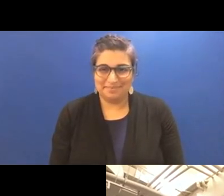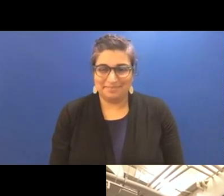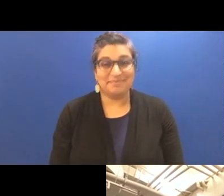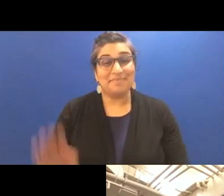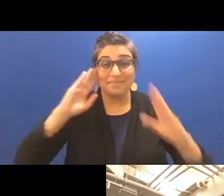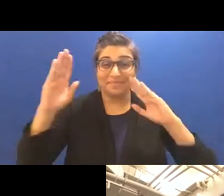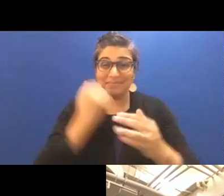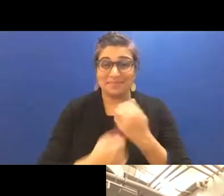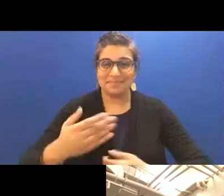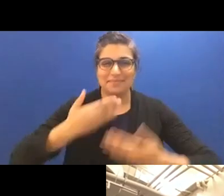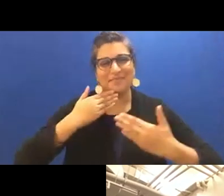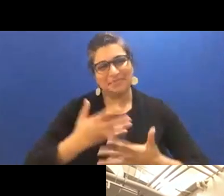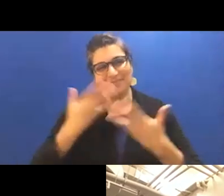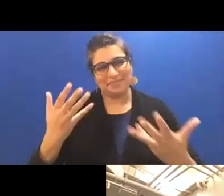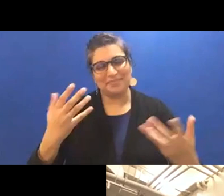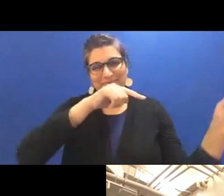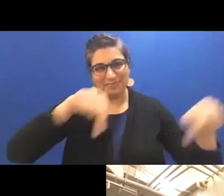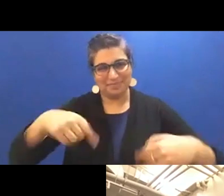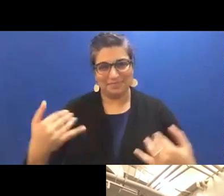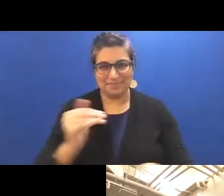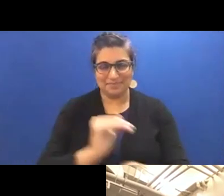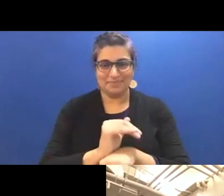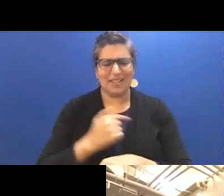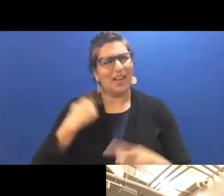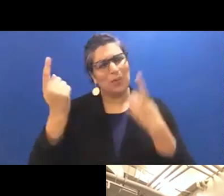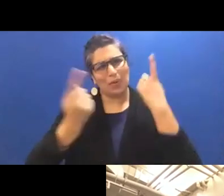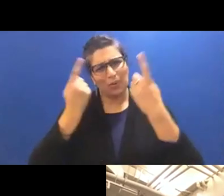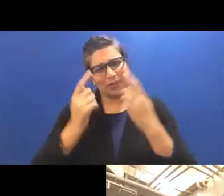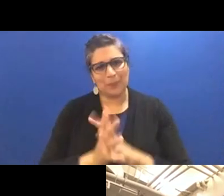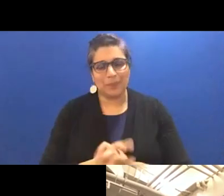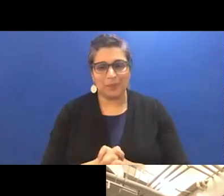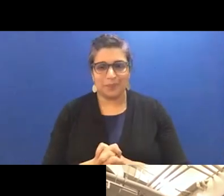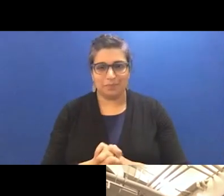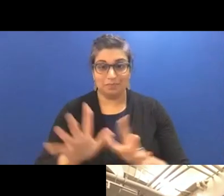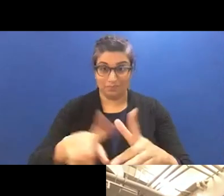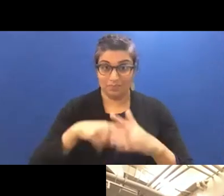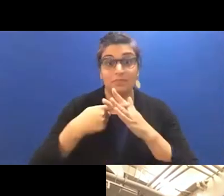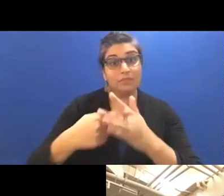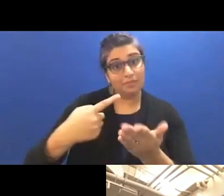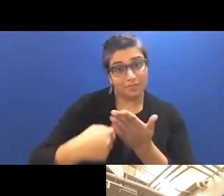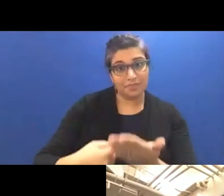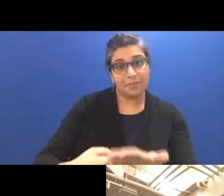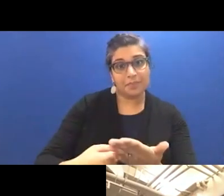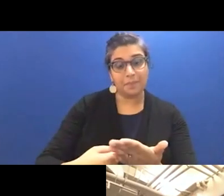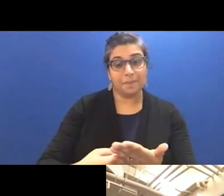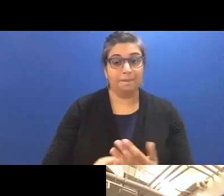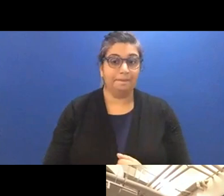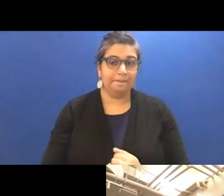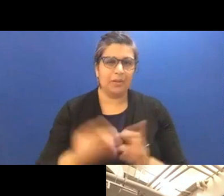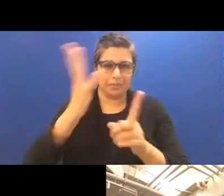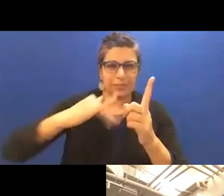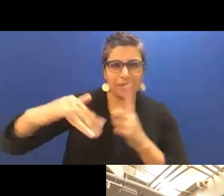Hi, everybody. Thank you so much for being here. I was wondering, so we'll begin the conversation just by giving some